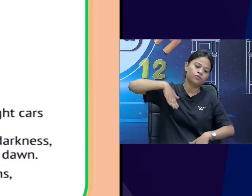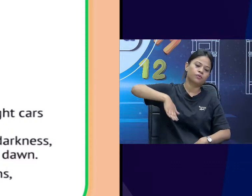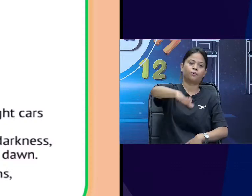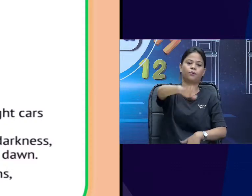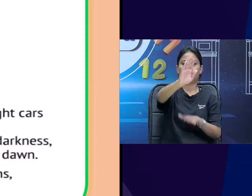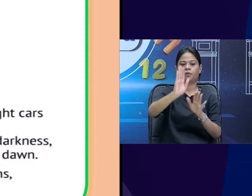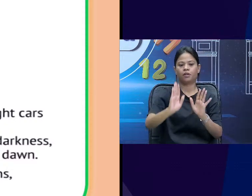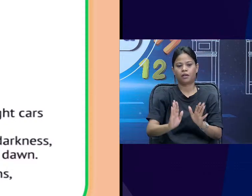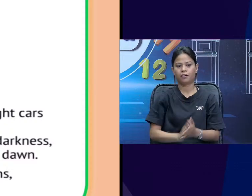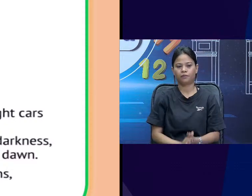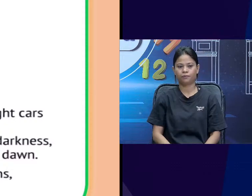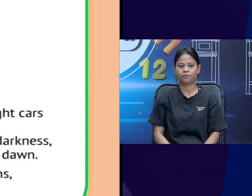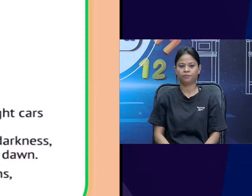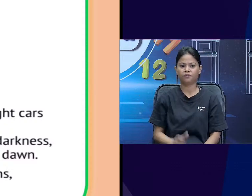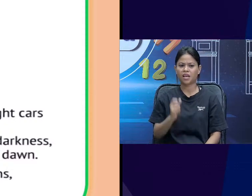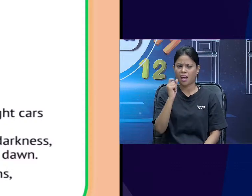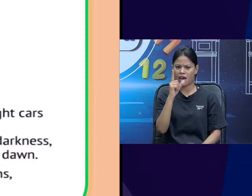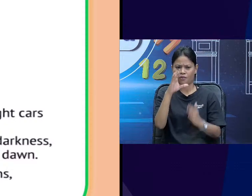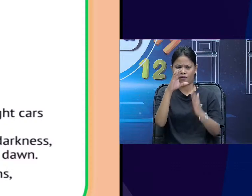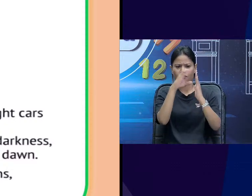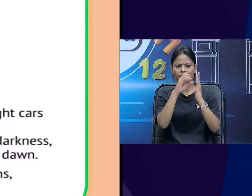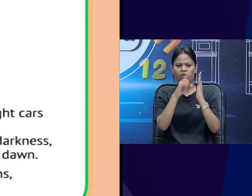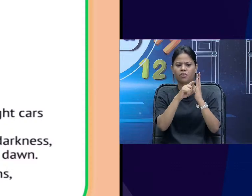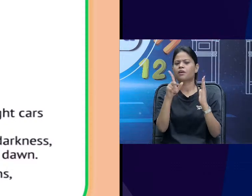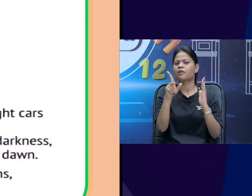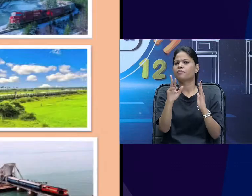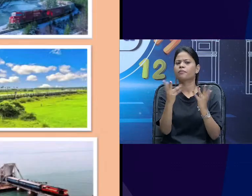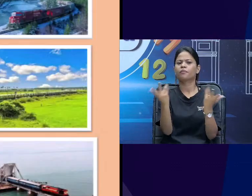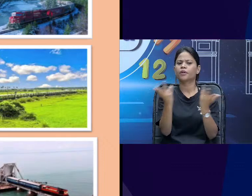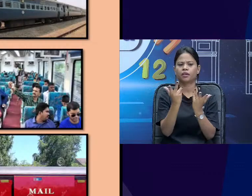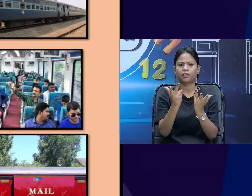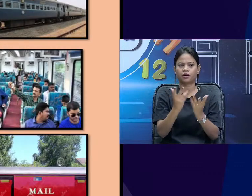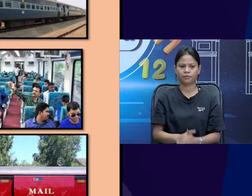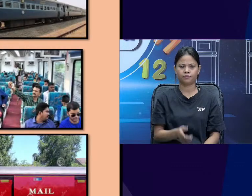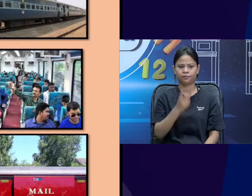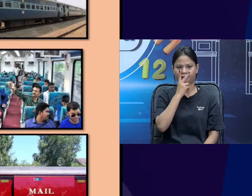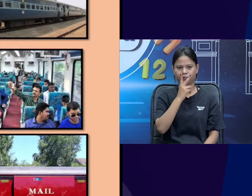by stanza. What does the first stanza say? First